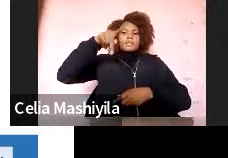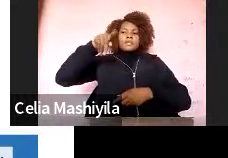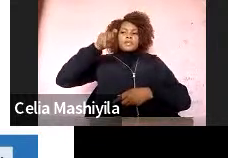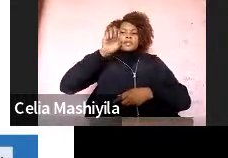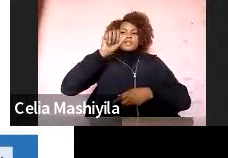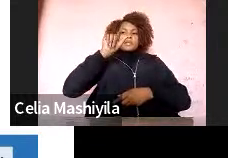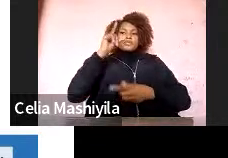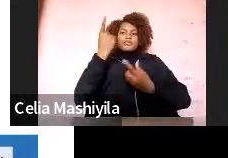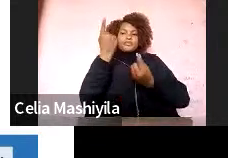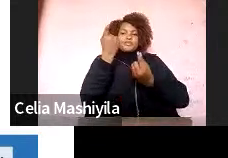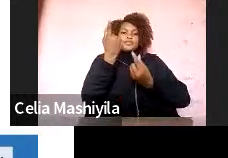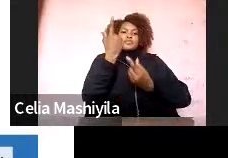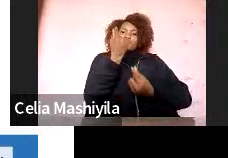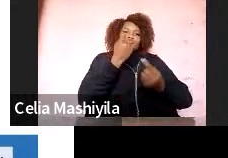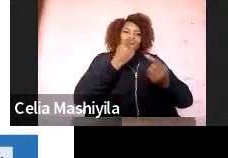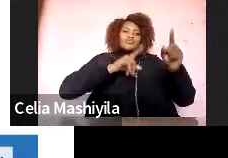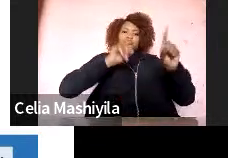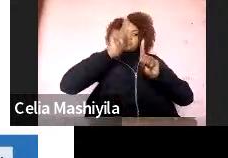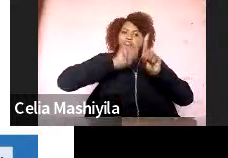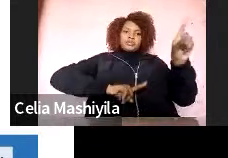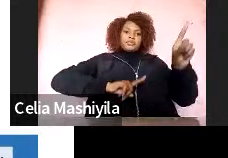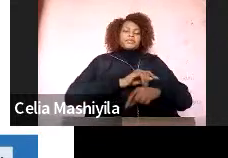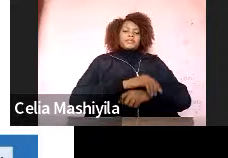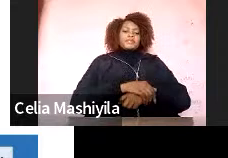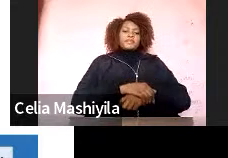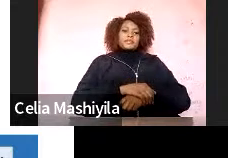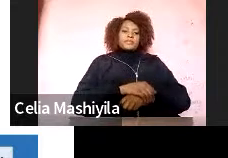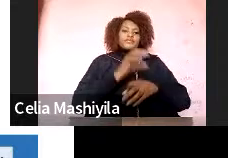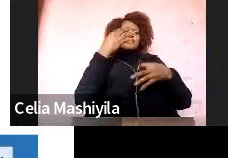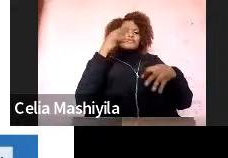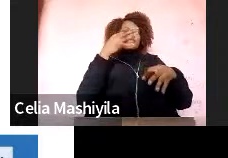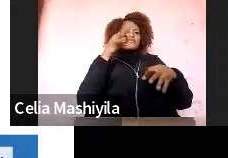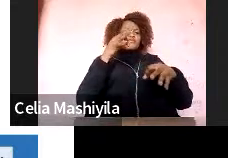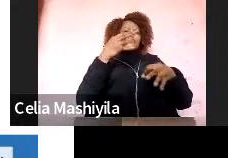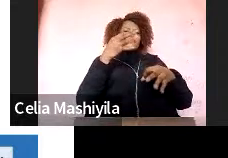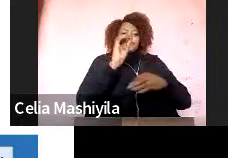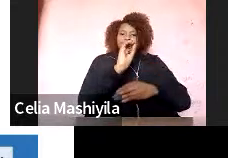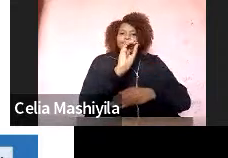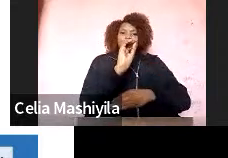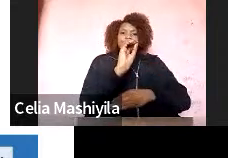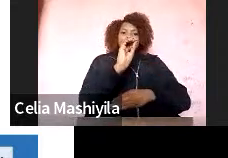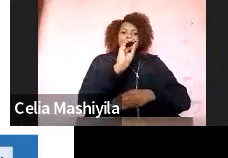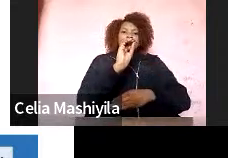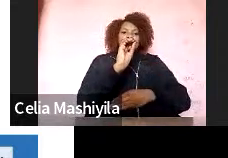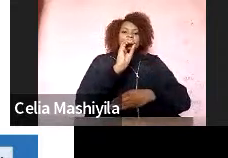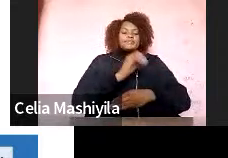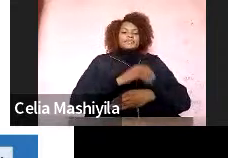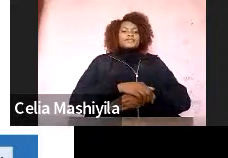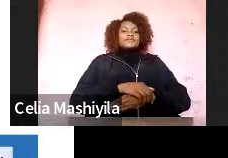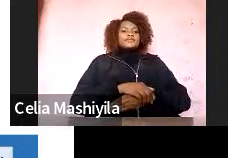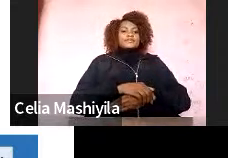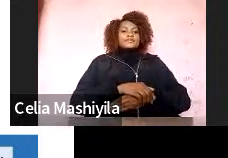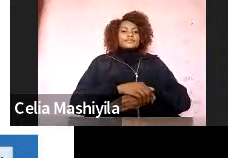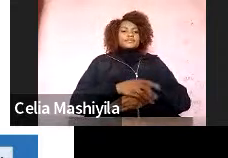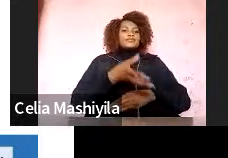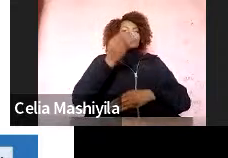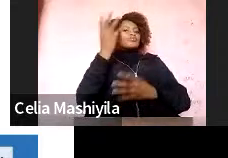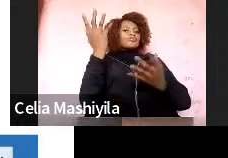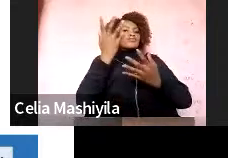And the form is available. And the form is available. It's available on SARS